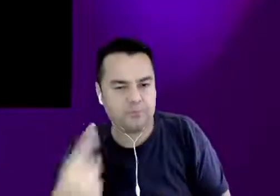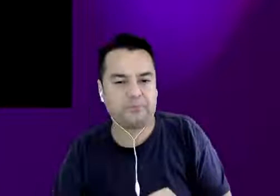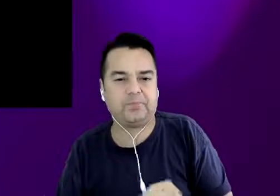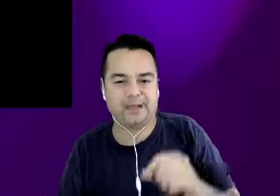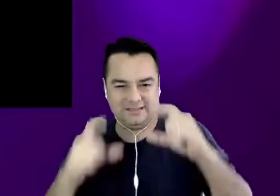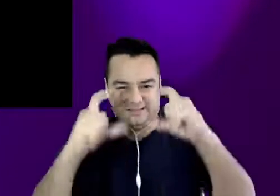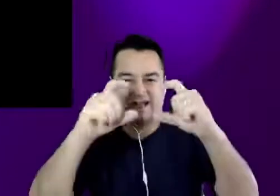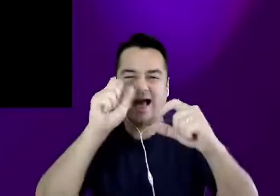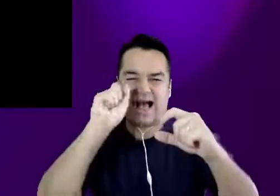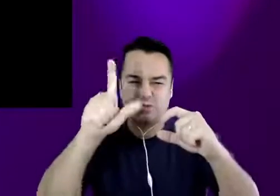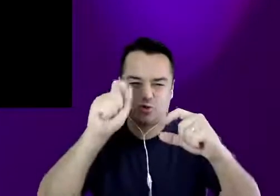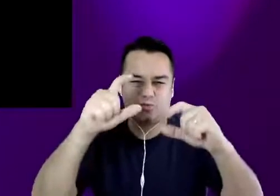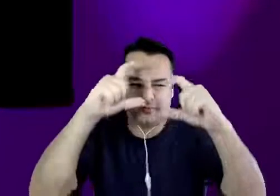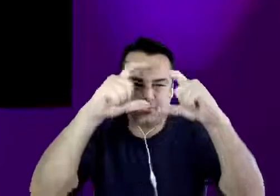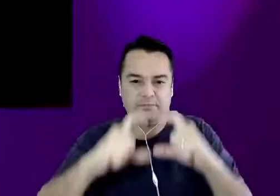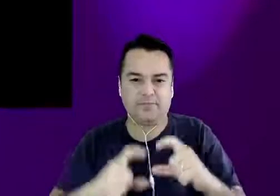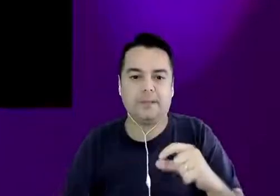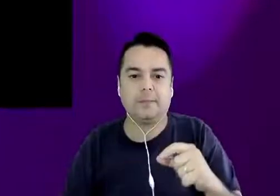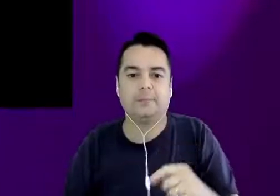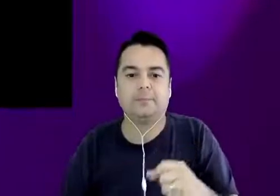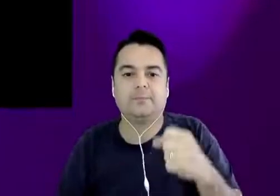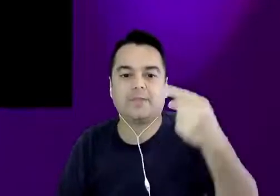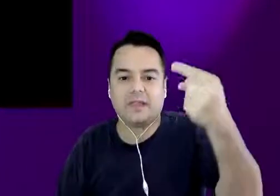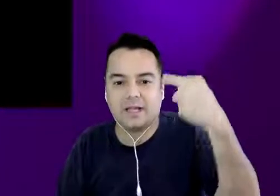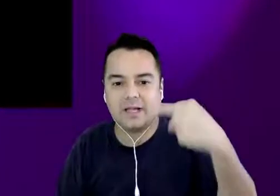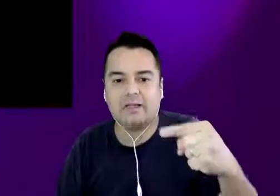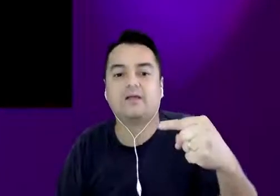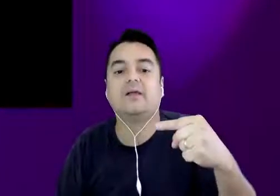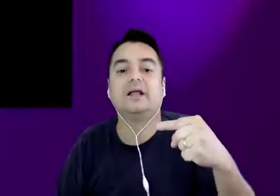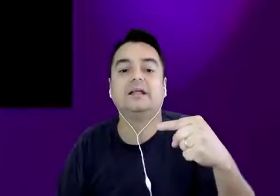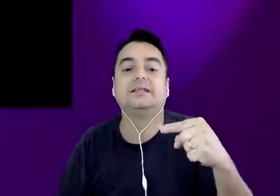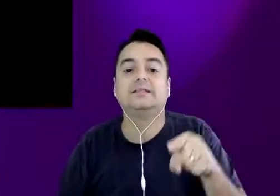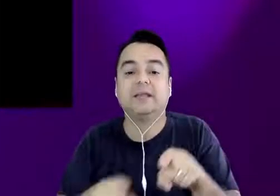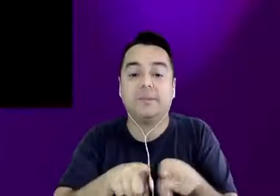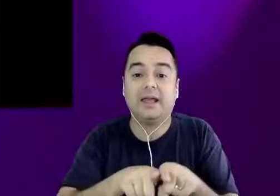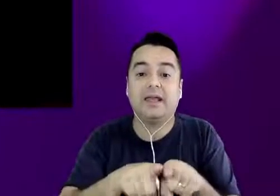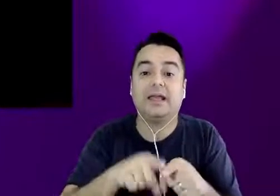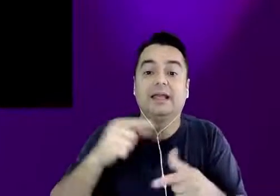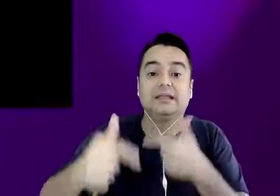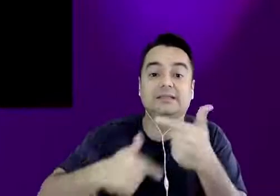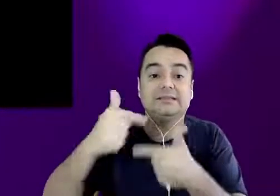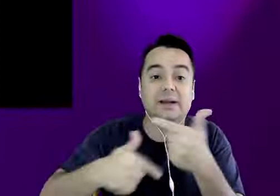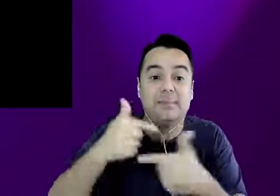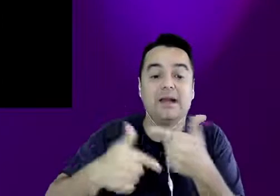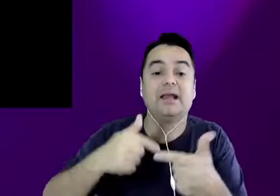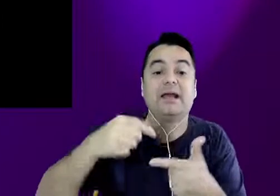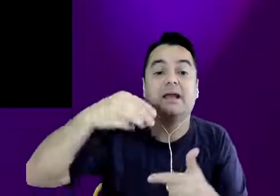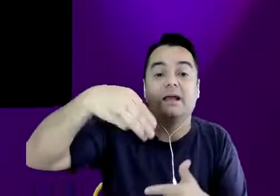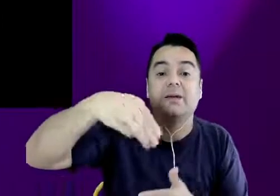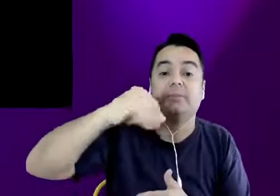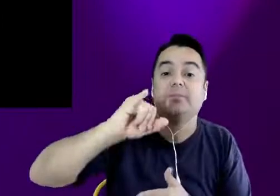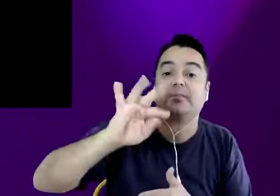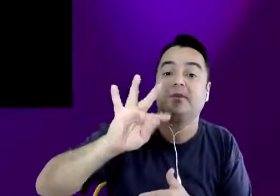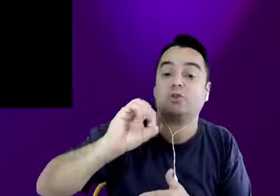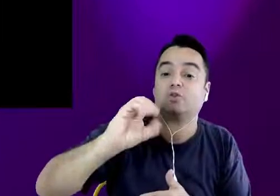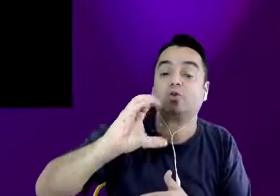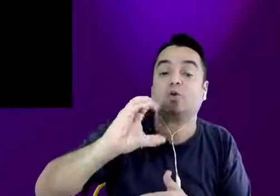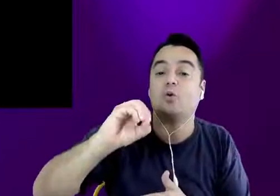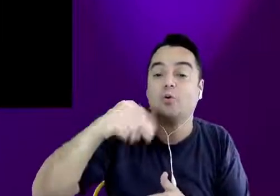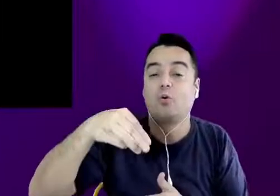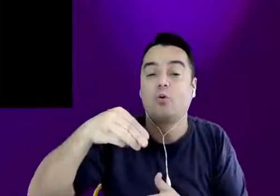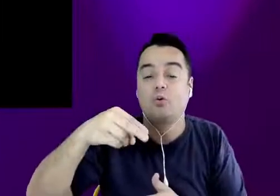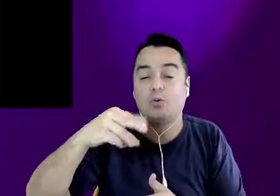mitochondrial activity, FOXO and MPK. And this is, for example, a protocol that has been